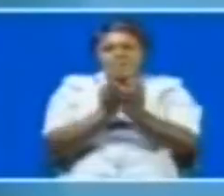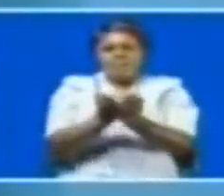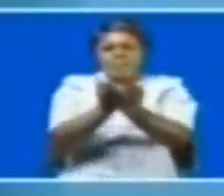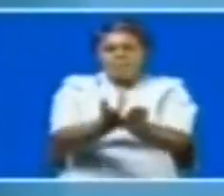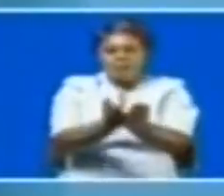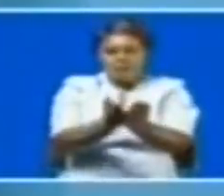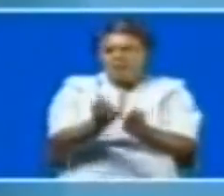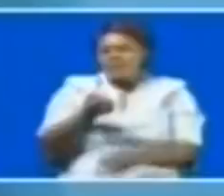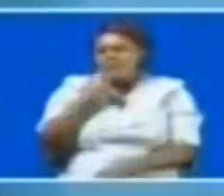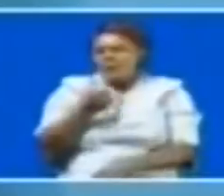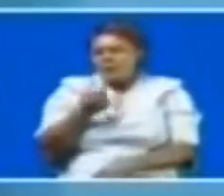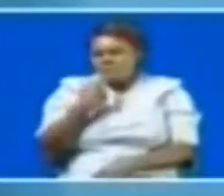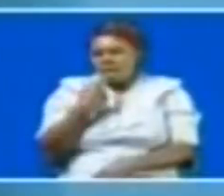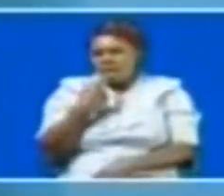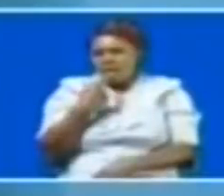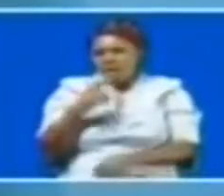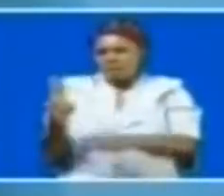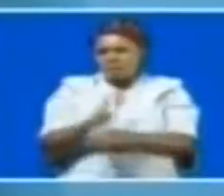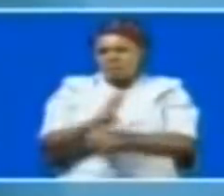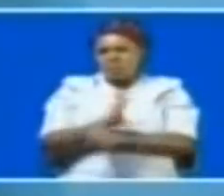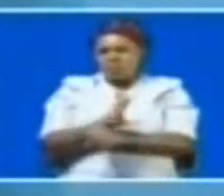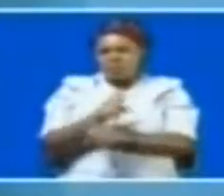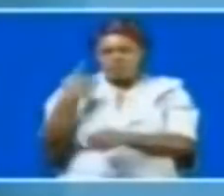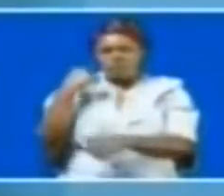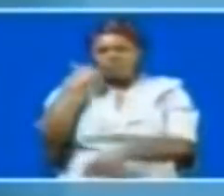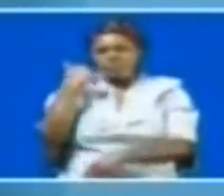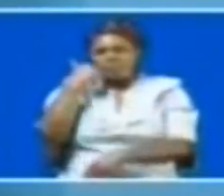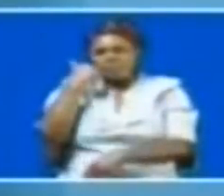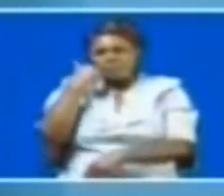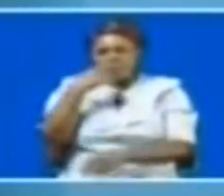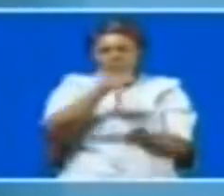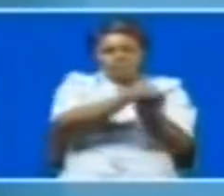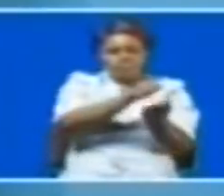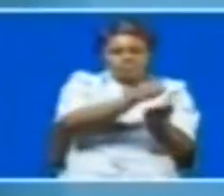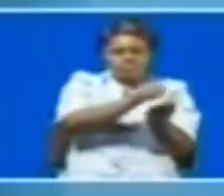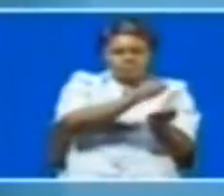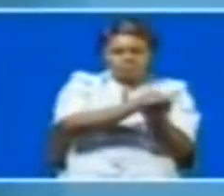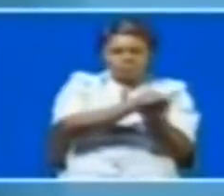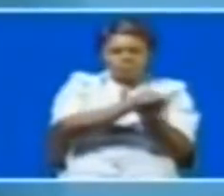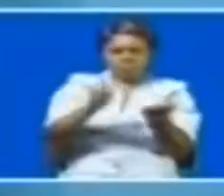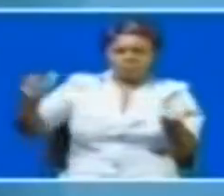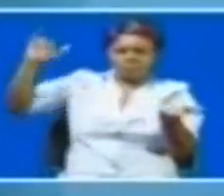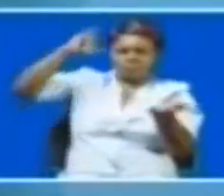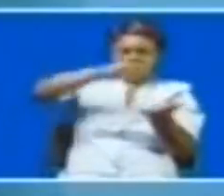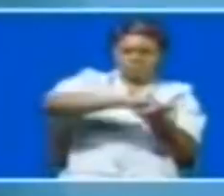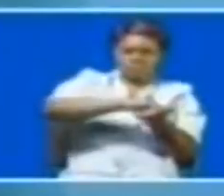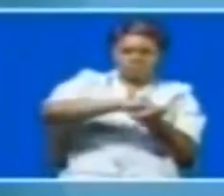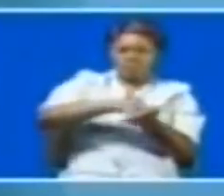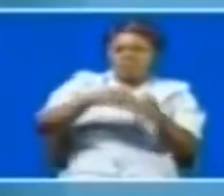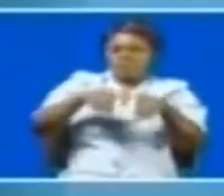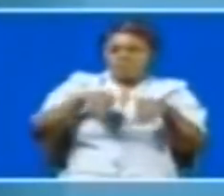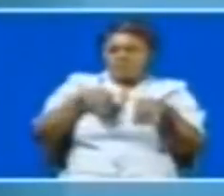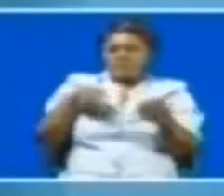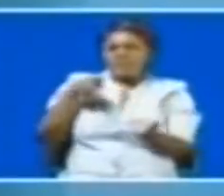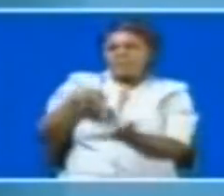of Zithromax, an antibiotic used for trachoma, has been withheld, in storage pending payment